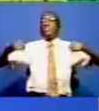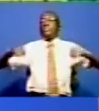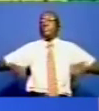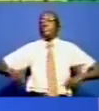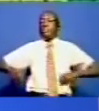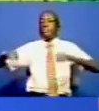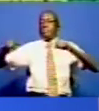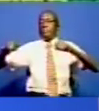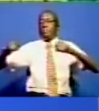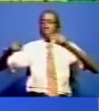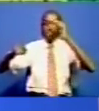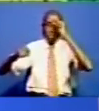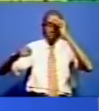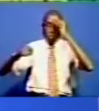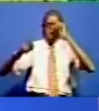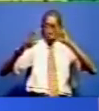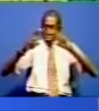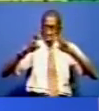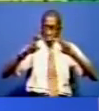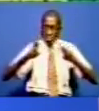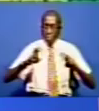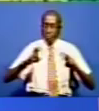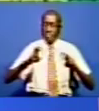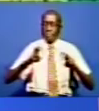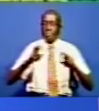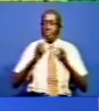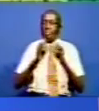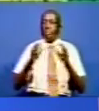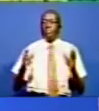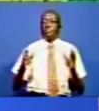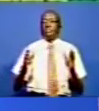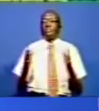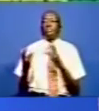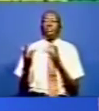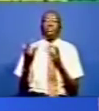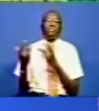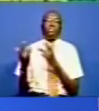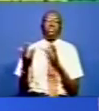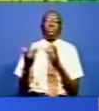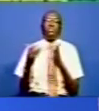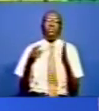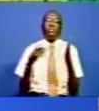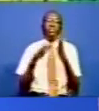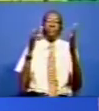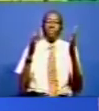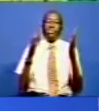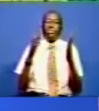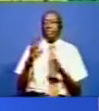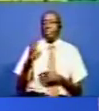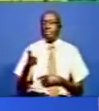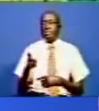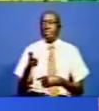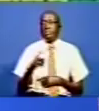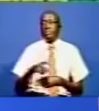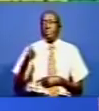been subjected to investigation and prosecution without any interference by the executive. I think we need to